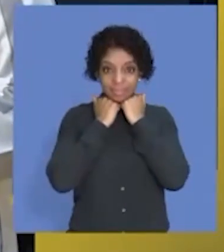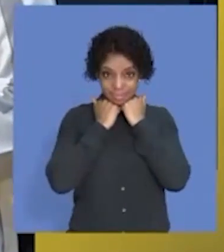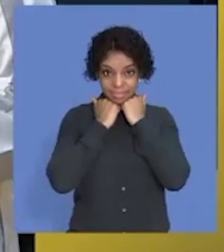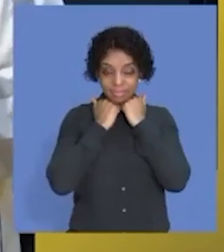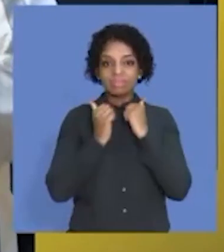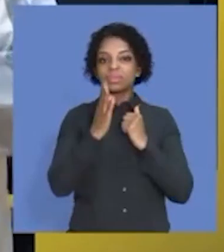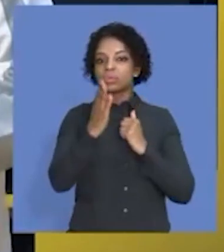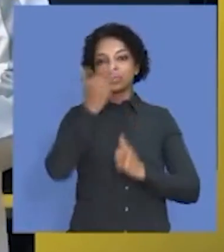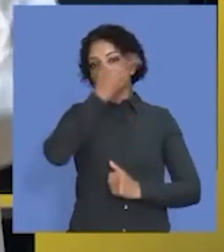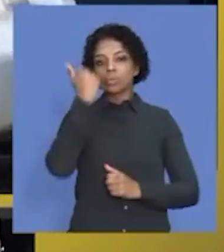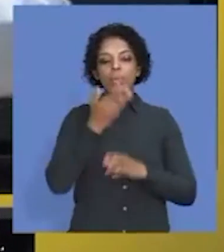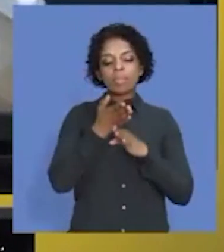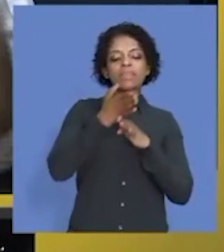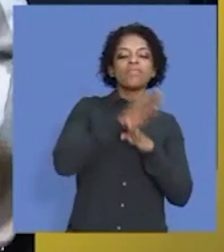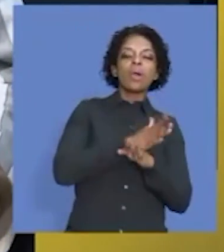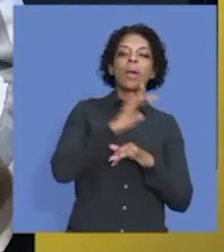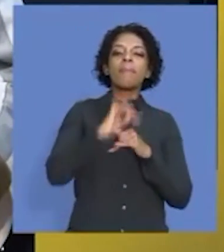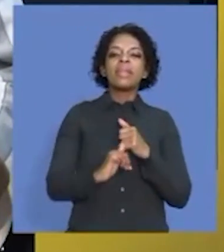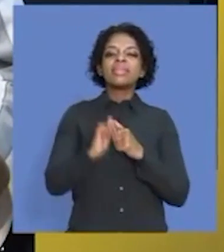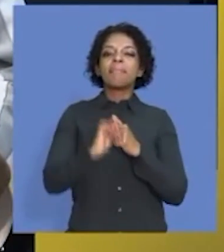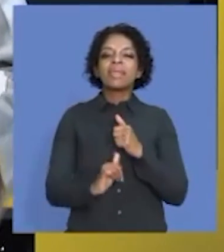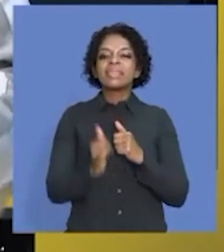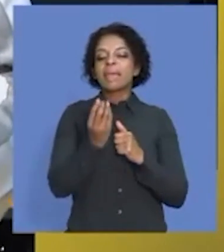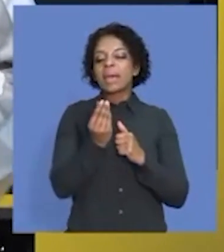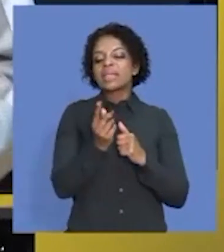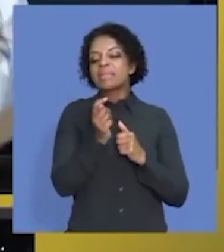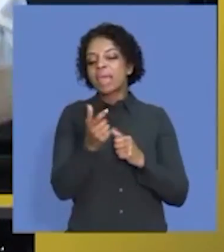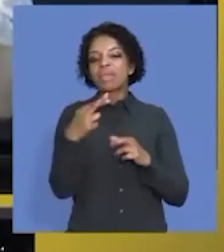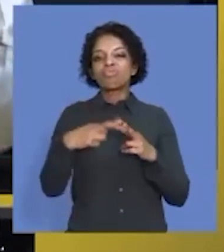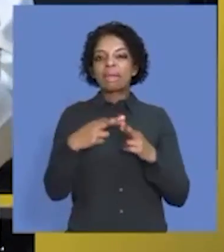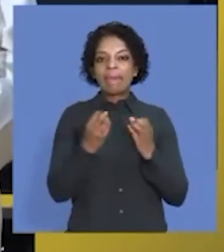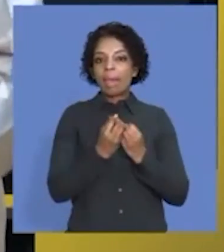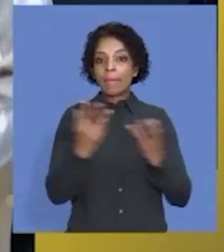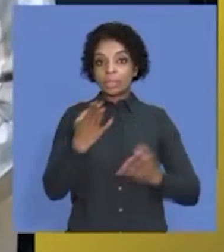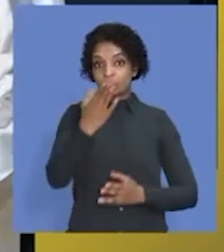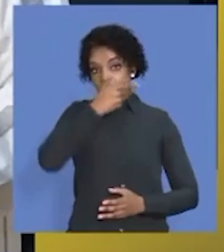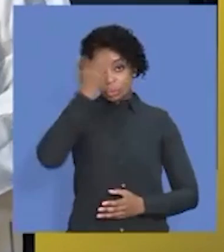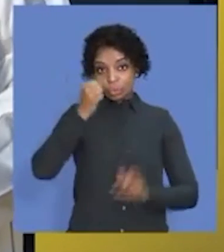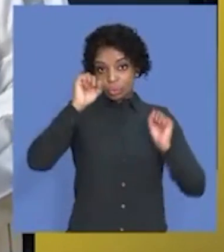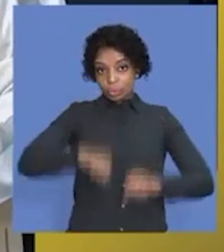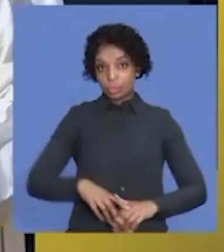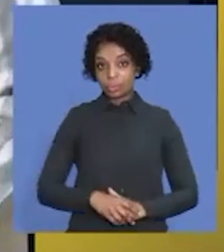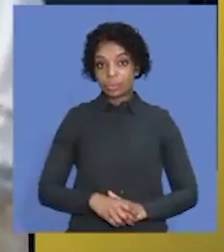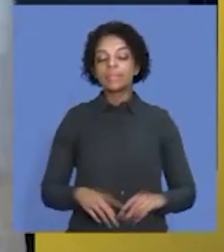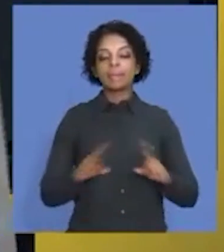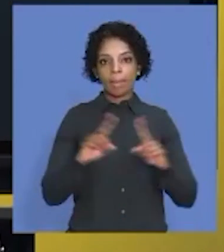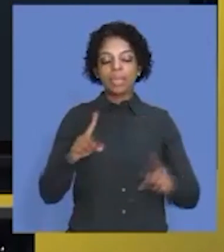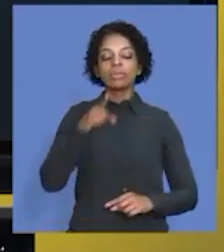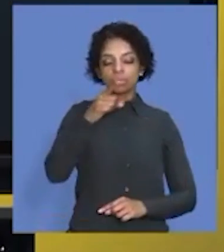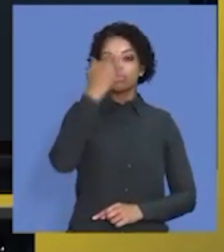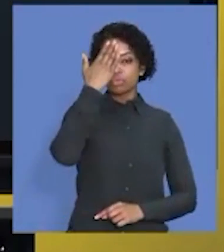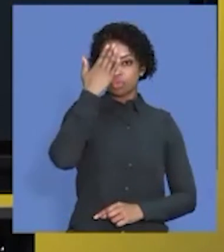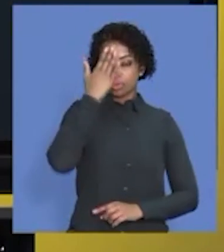the rental per month before the increase, right? What you do know is that the rental was increased